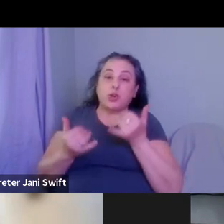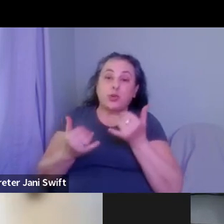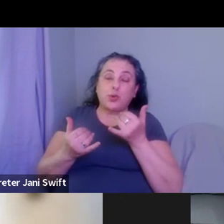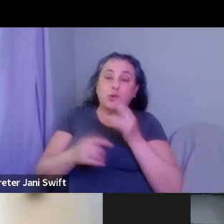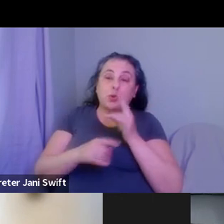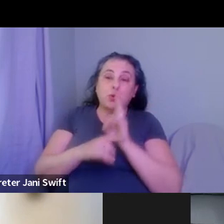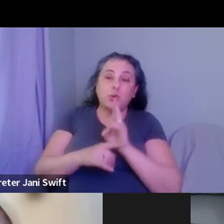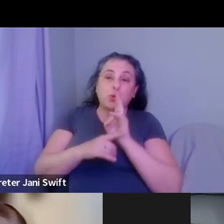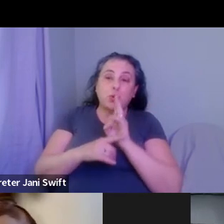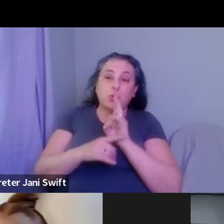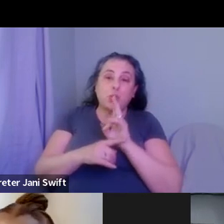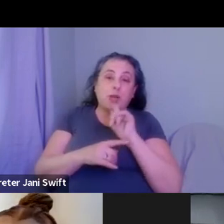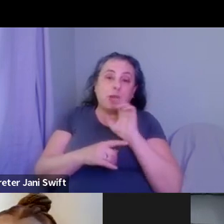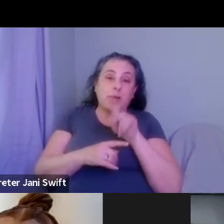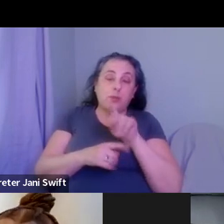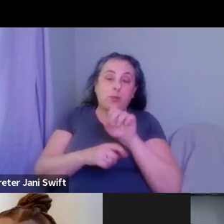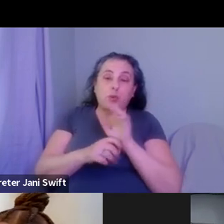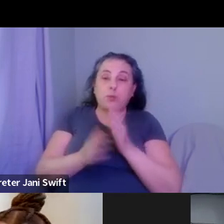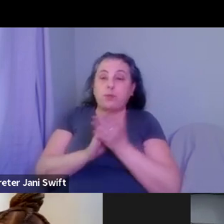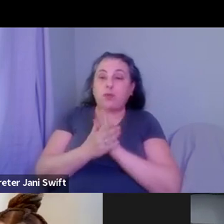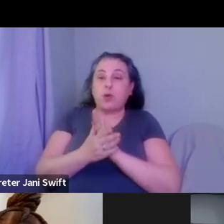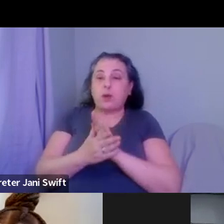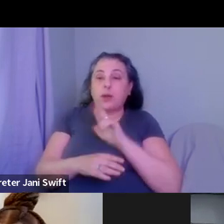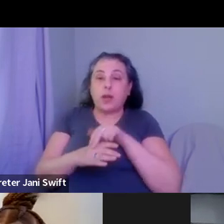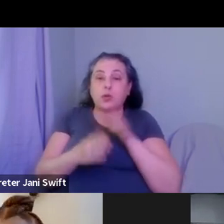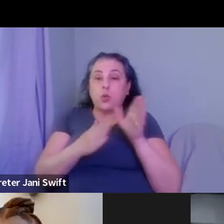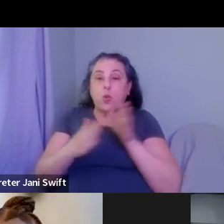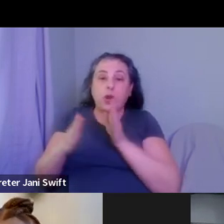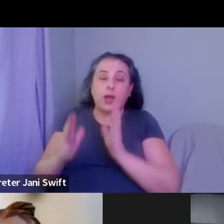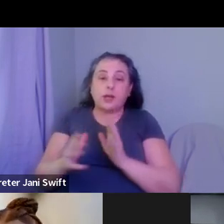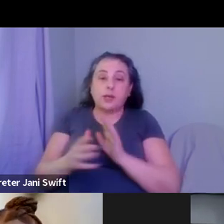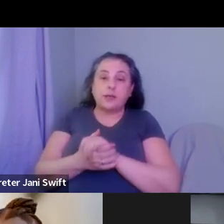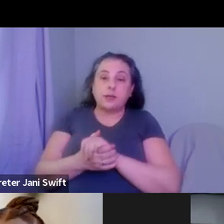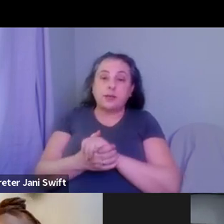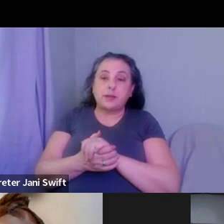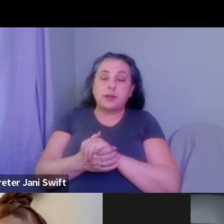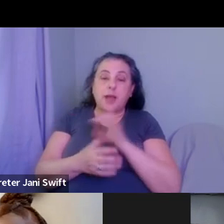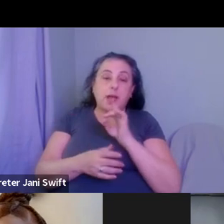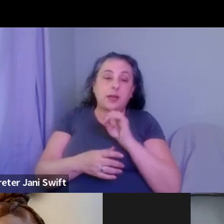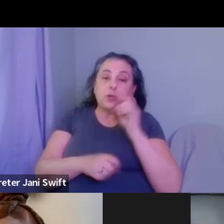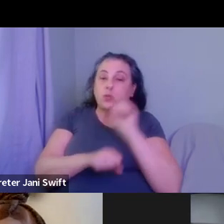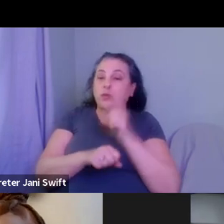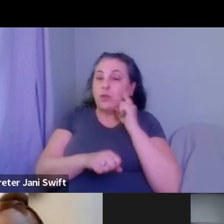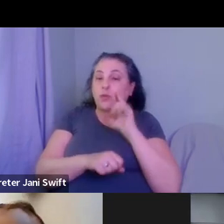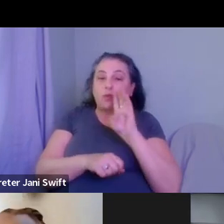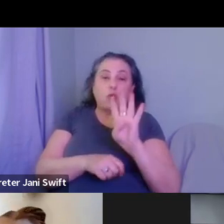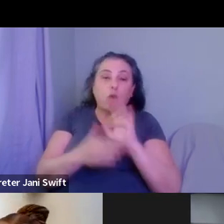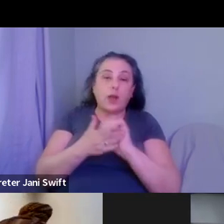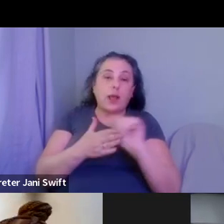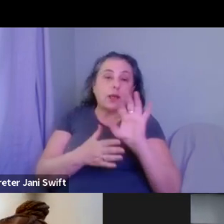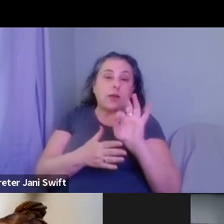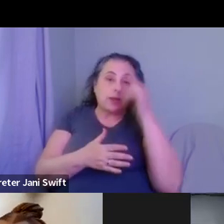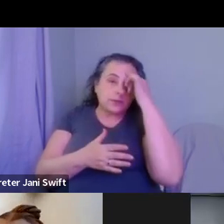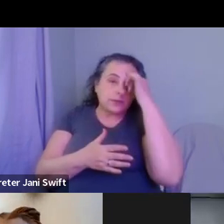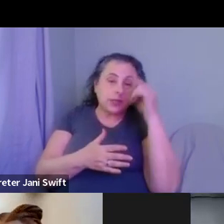used to be a tip worker before I became a national organizer. So I did work for $4.95 an hour